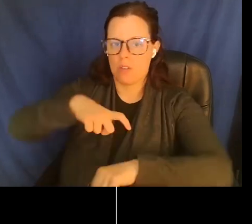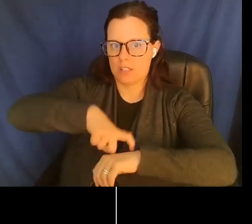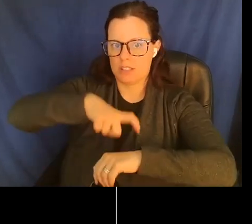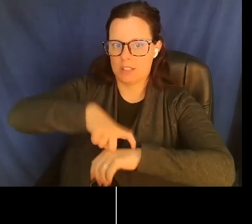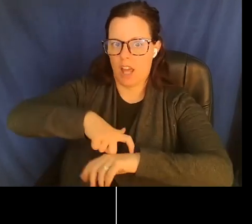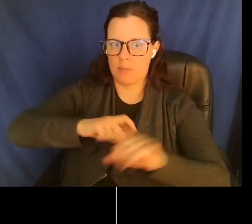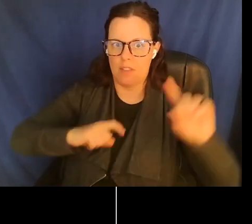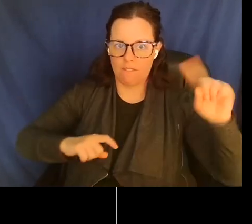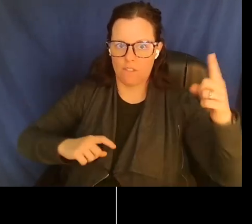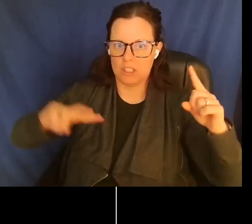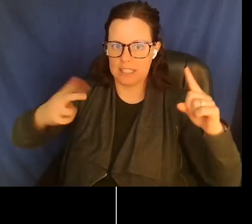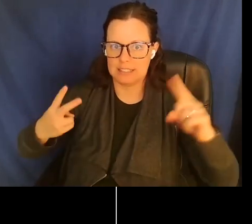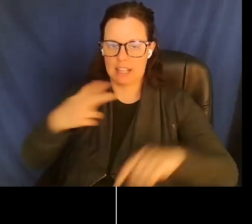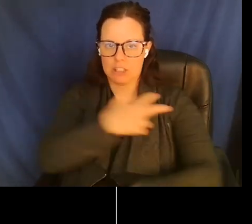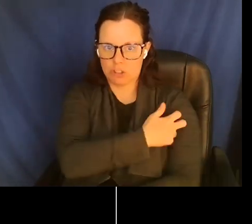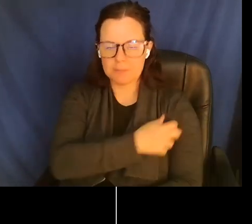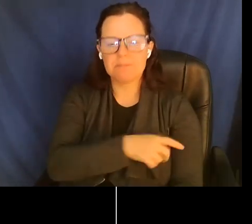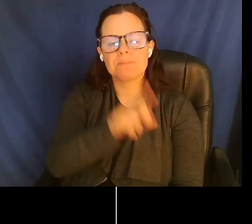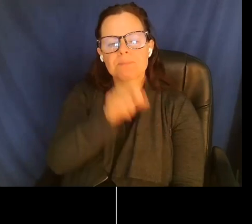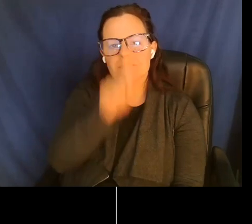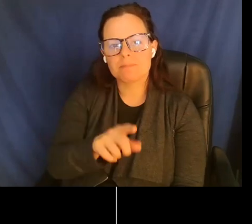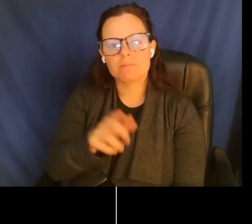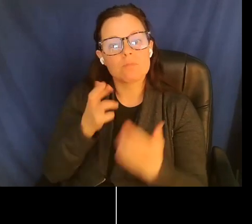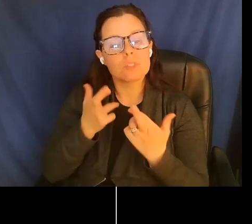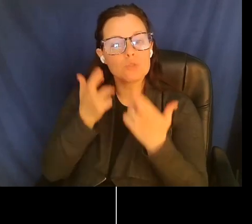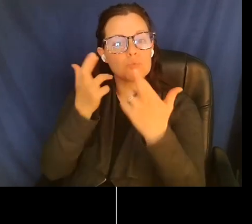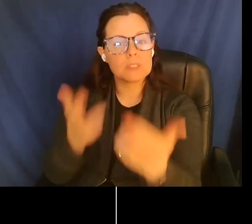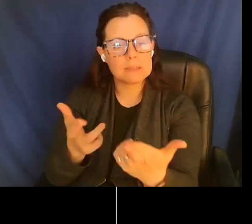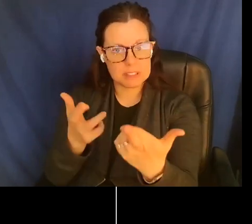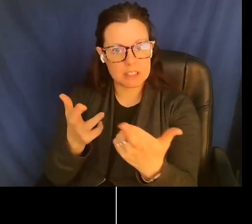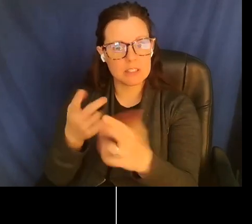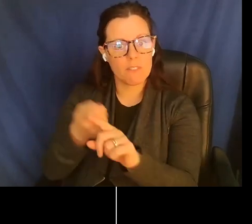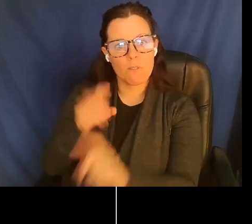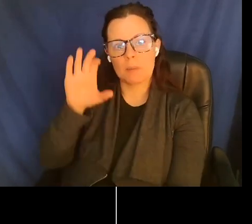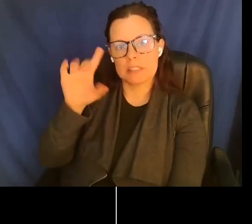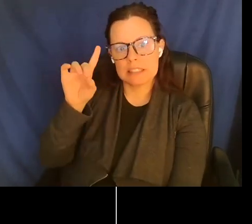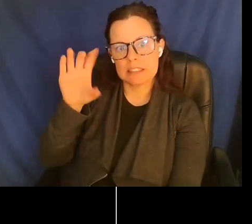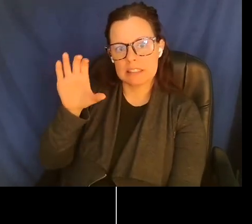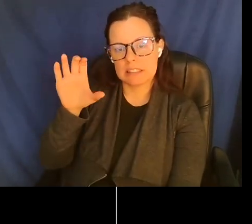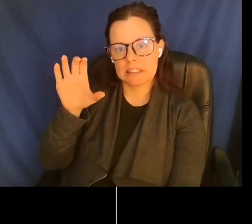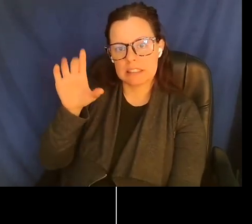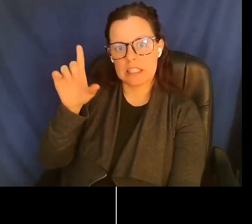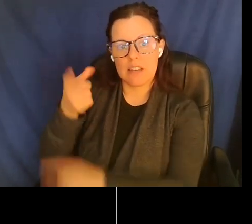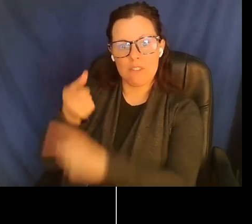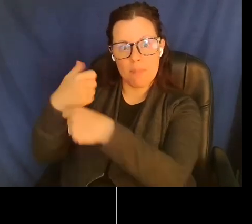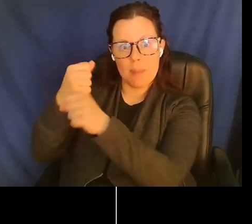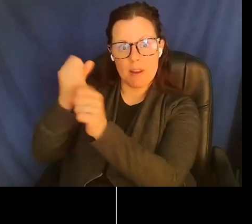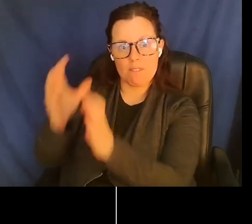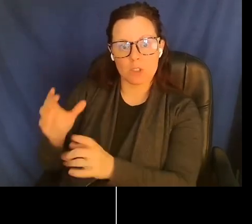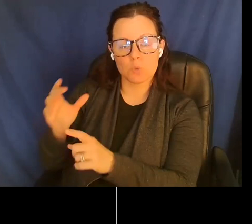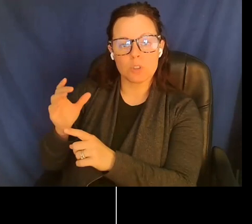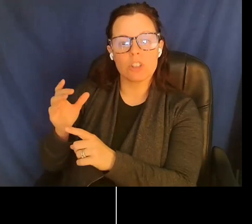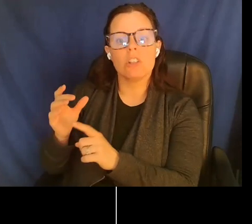second dose? Sure. So the recommendations from the CDC, from the manufacturer, it's at